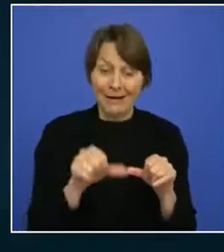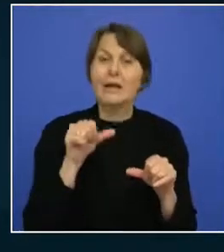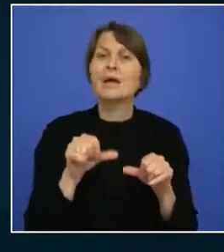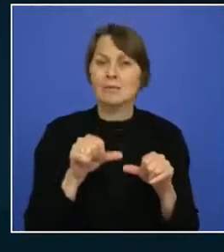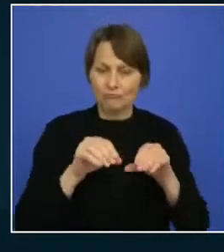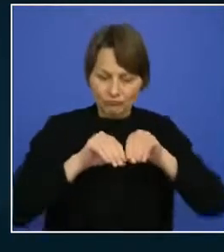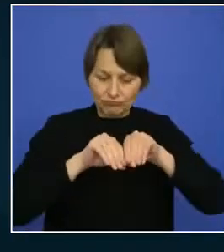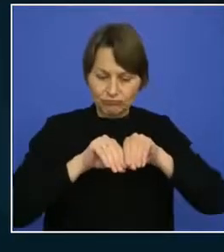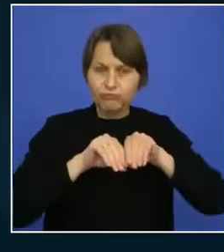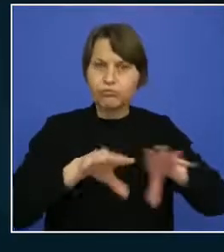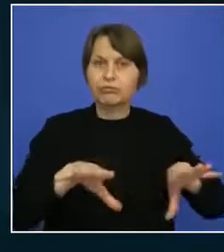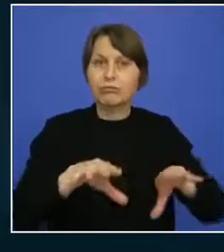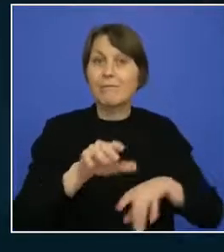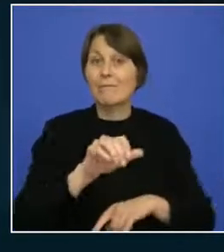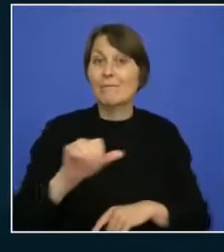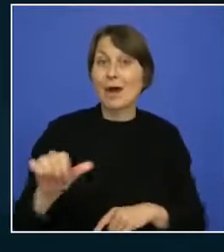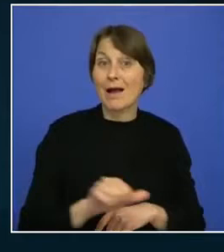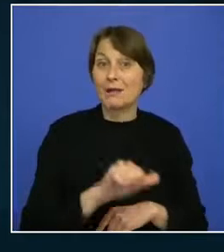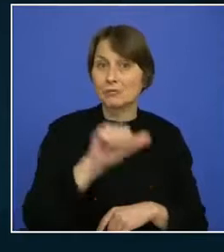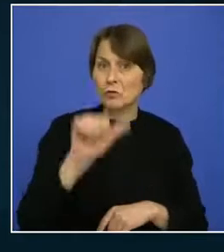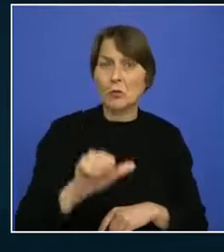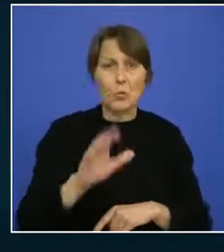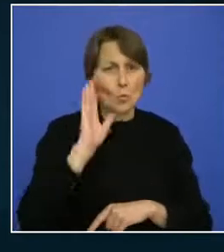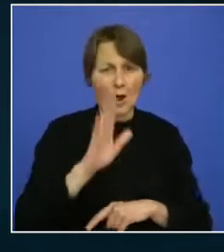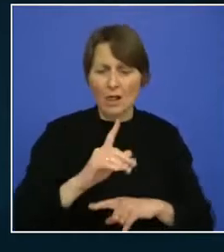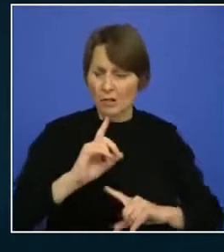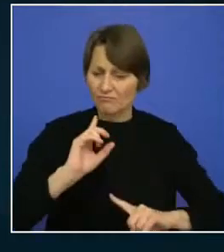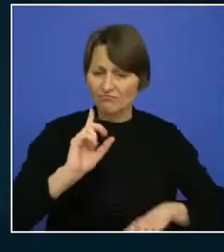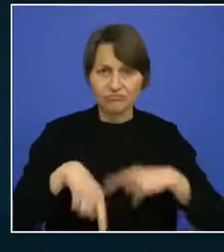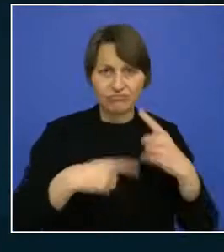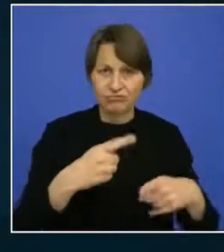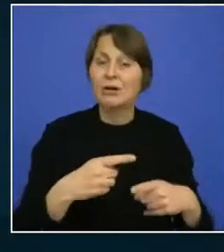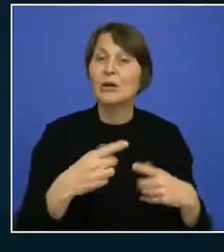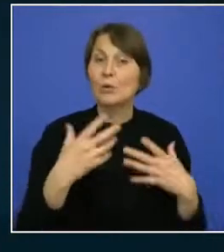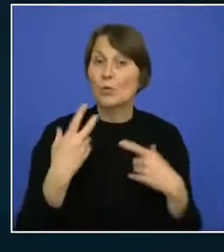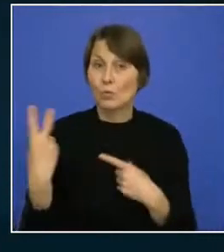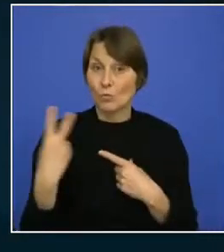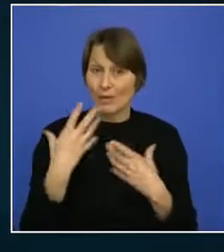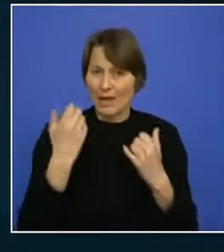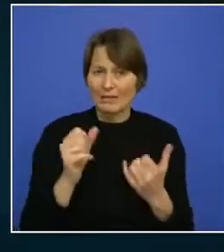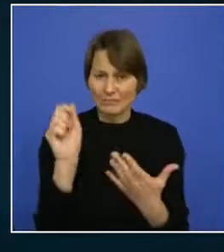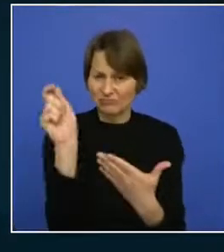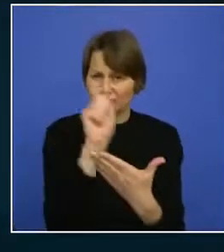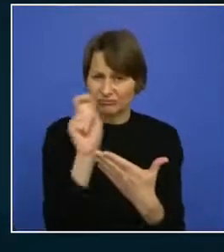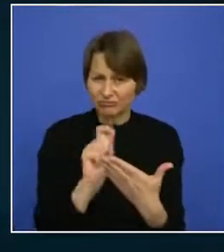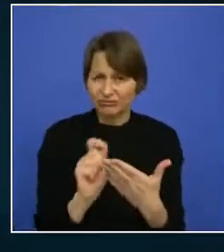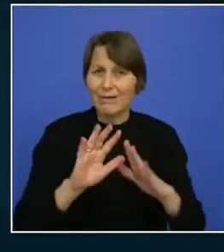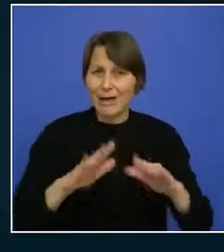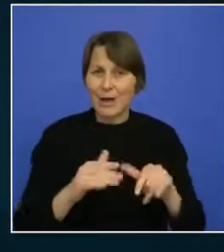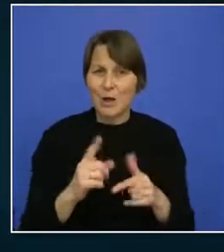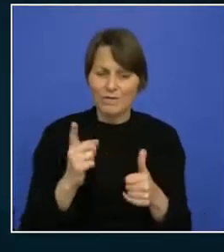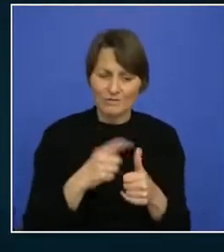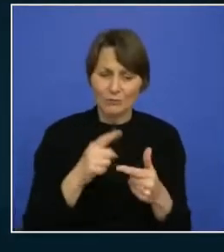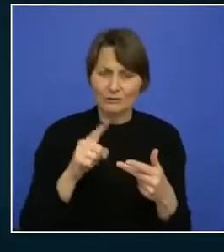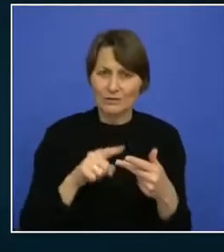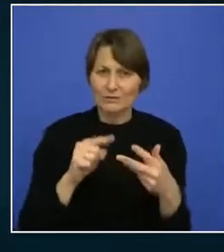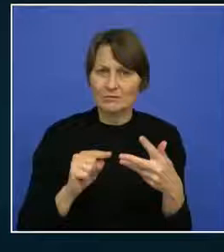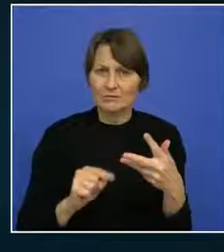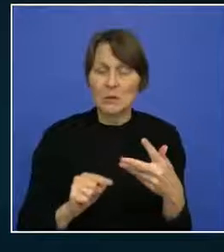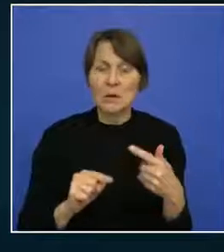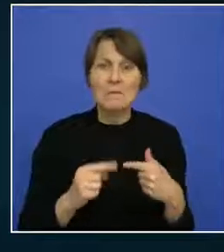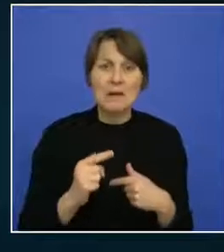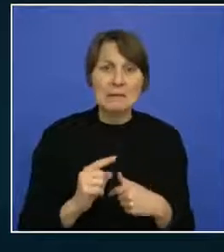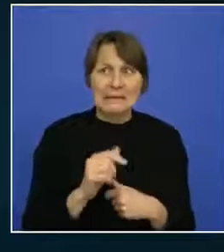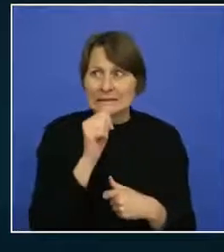it'll set it up in your tenant, and we've written instructions that are hopefully helpful if somebody's just beginning, and for anyone